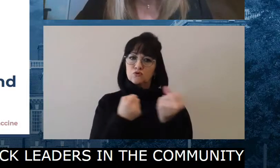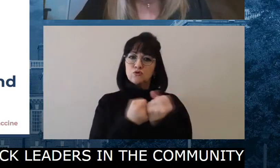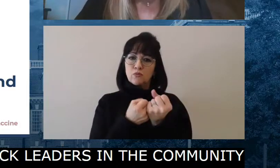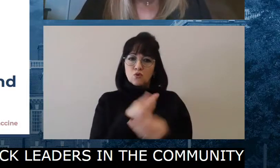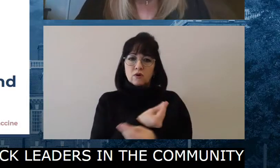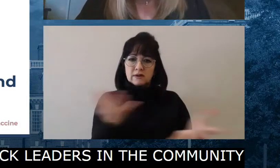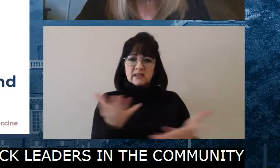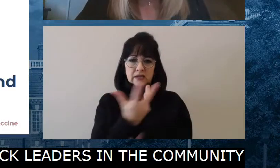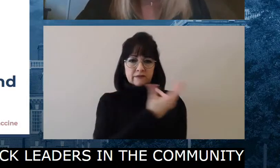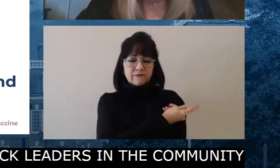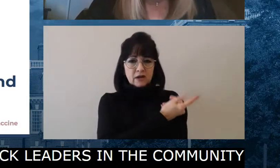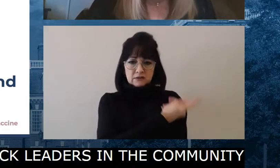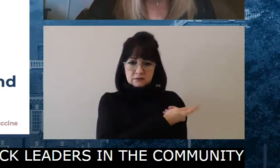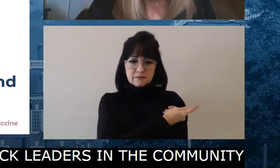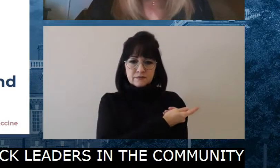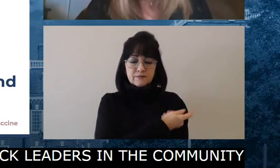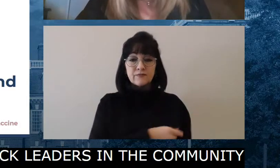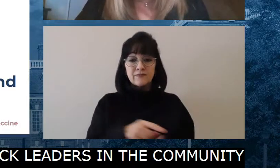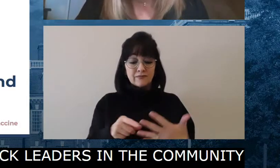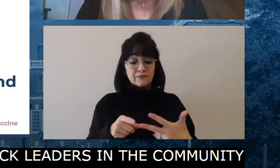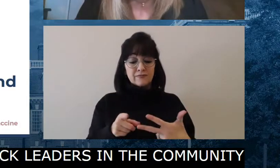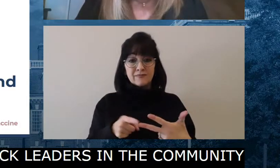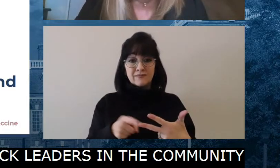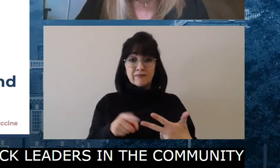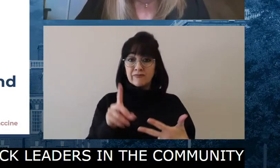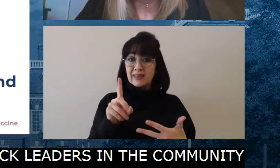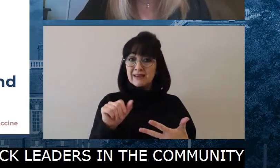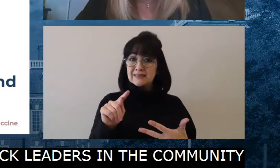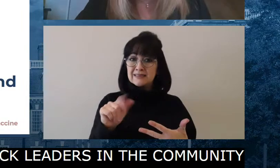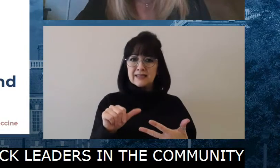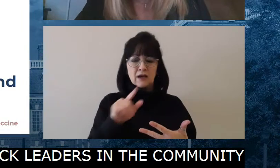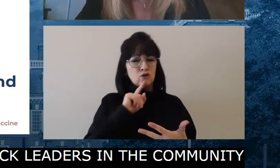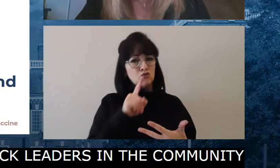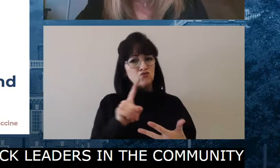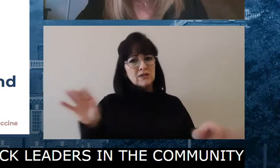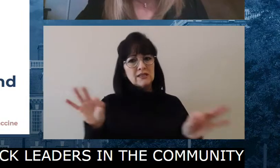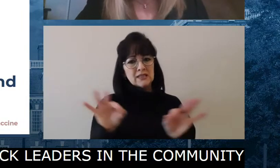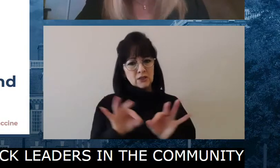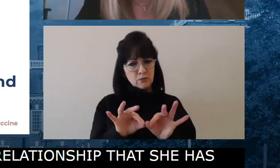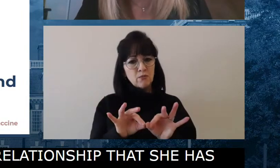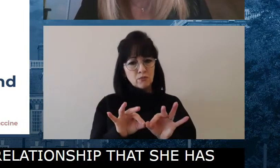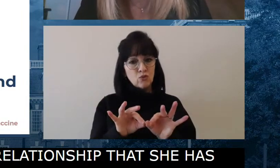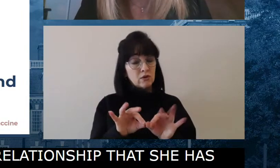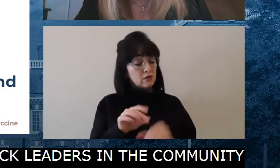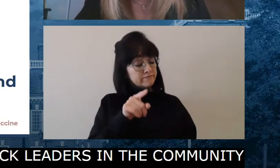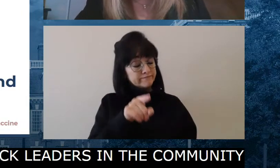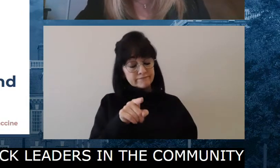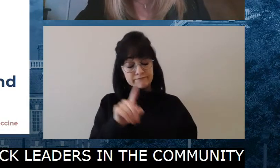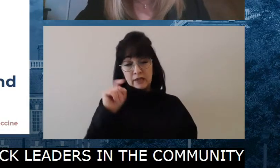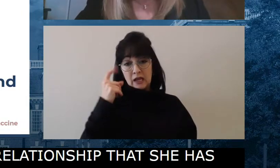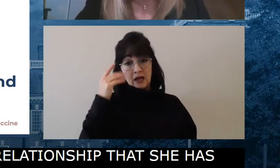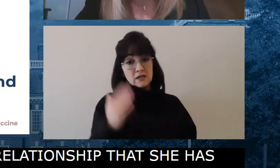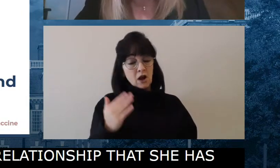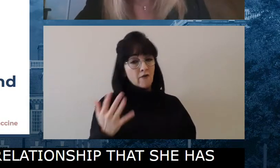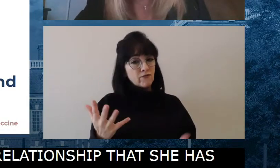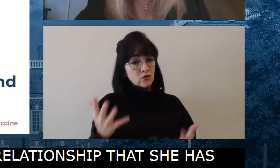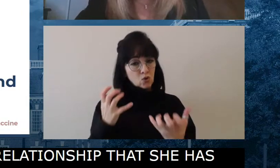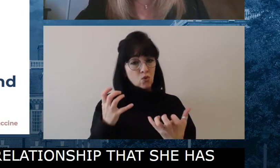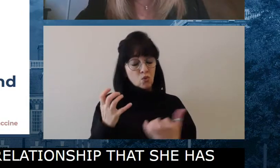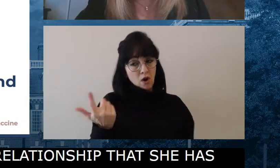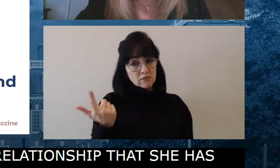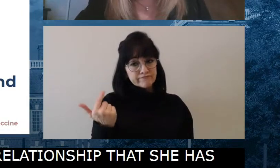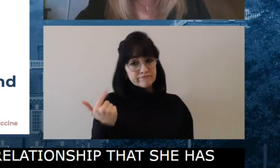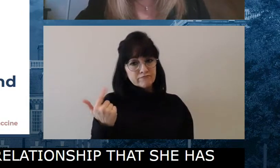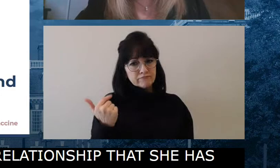forward. Data is really important, and this is something that's really important to the governor. He wants us to